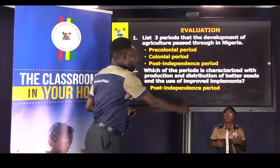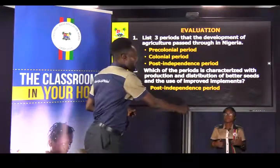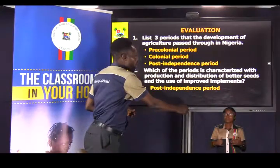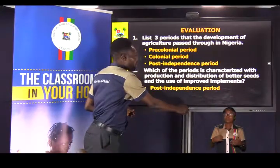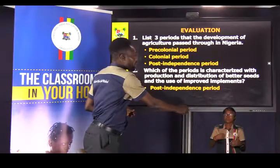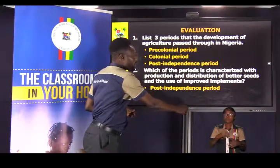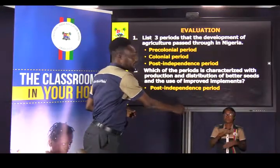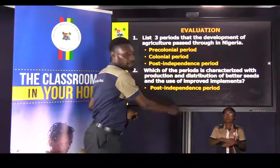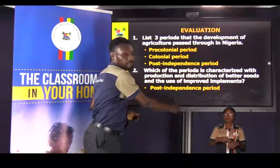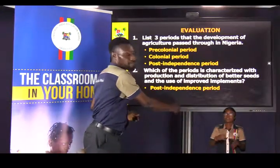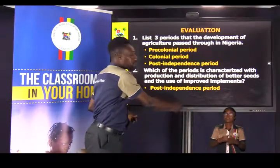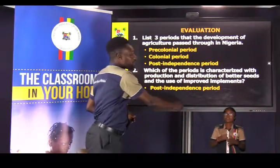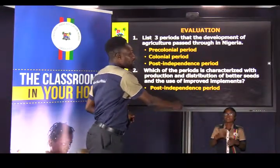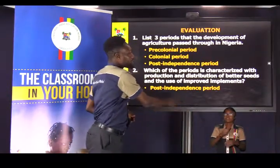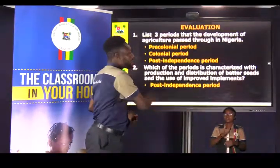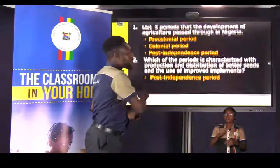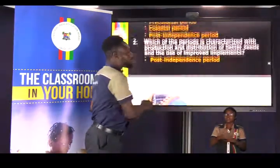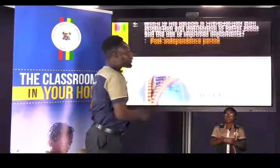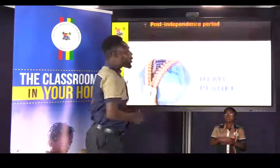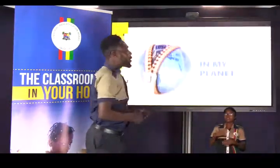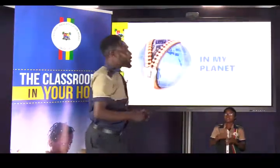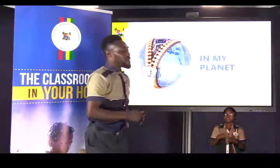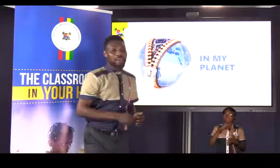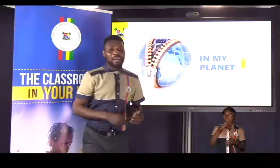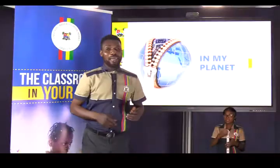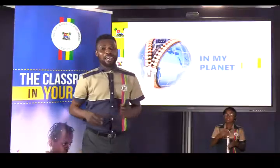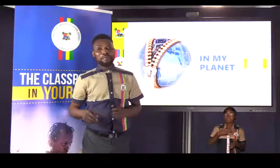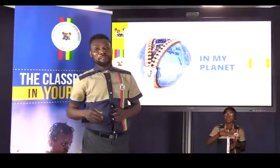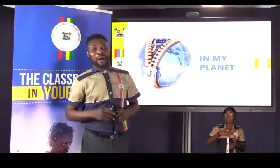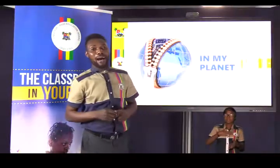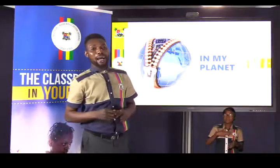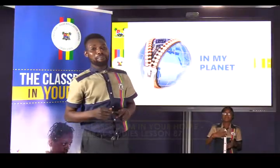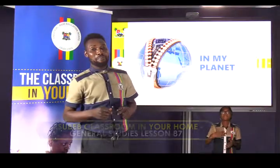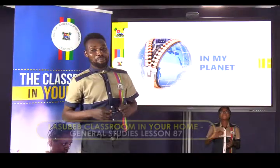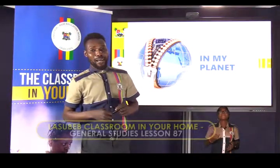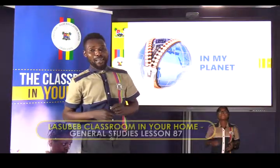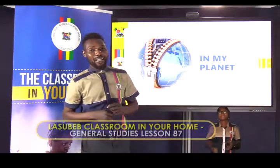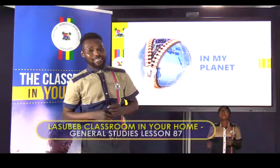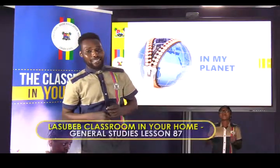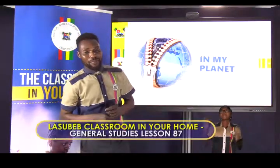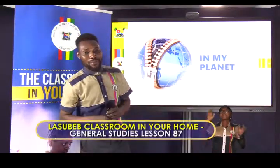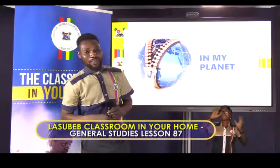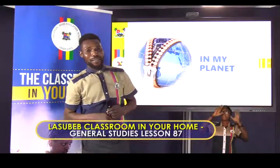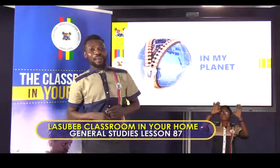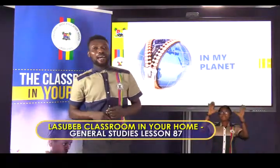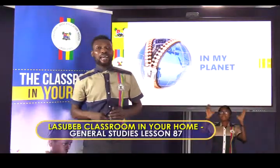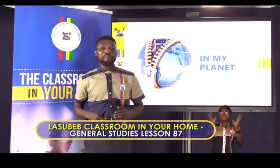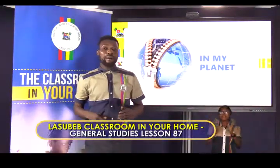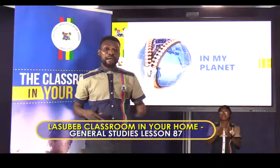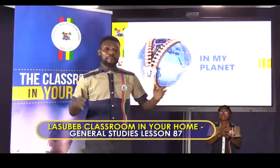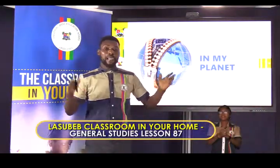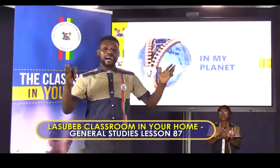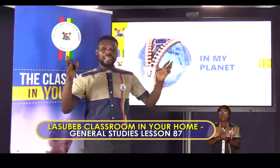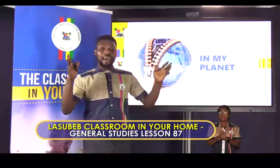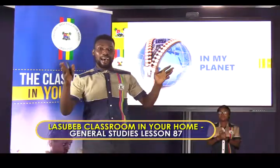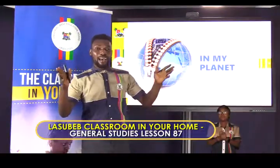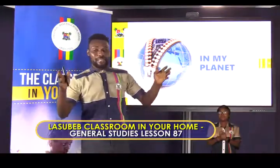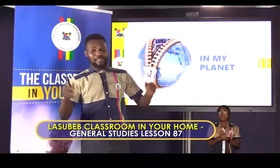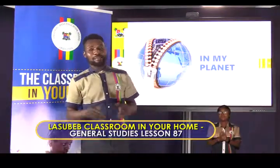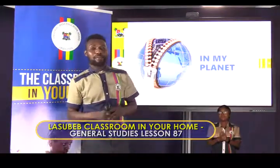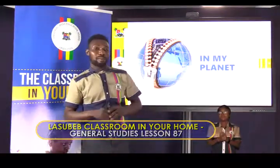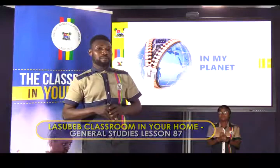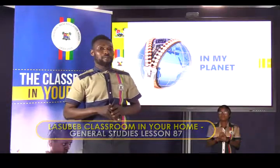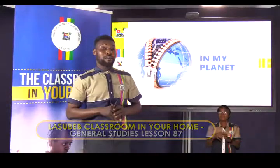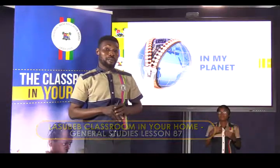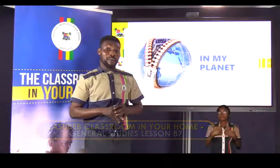Now, before we call it a day, it's time for In My Planet. In my